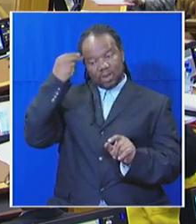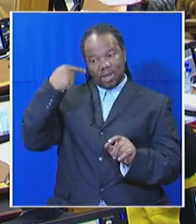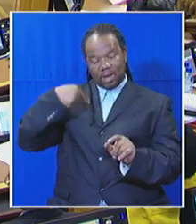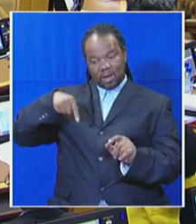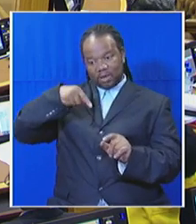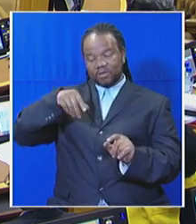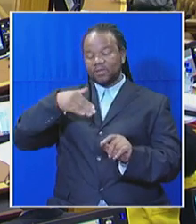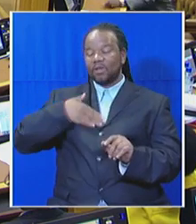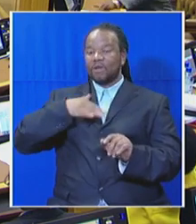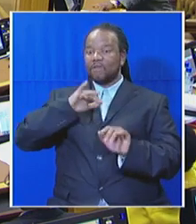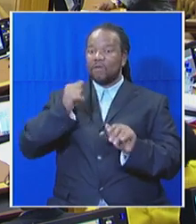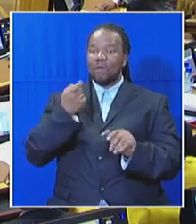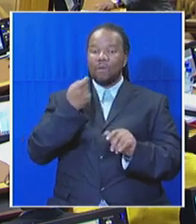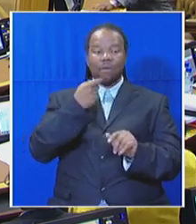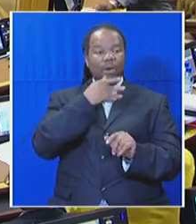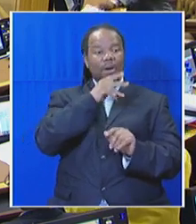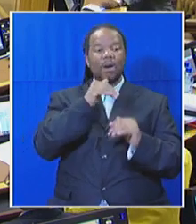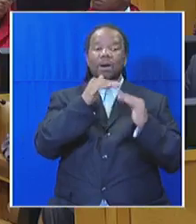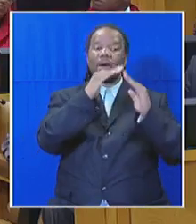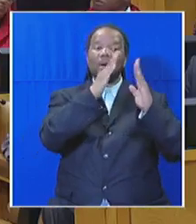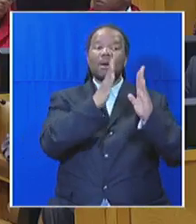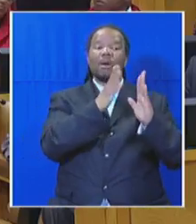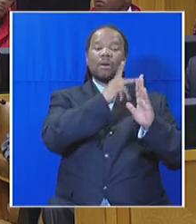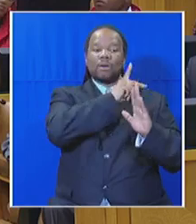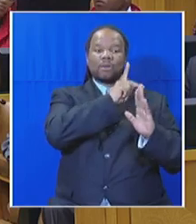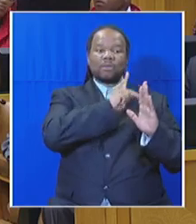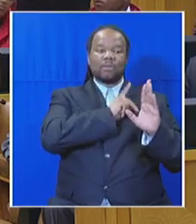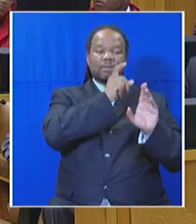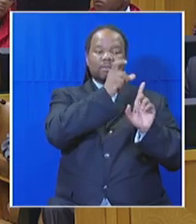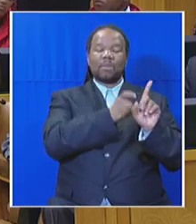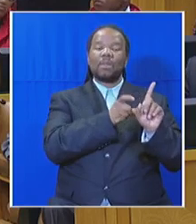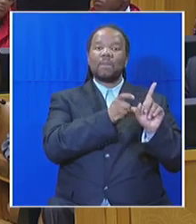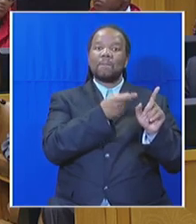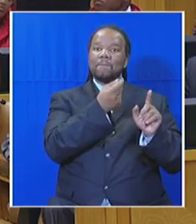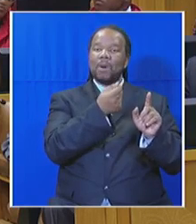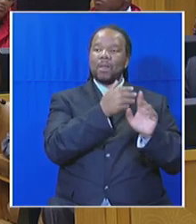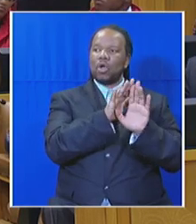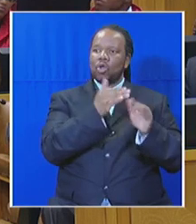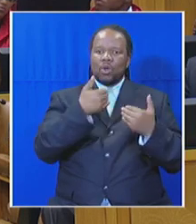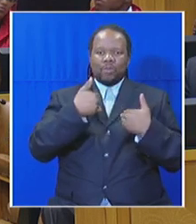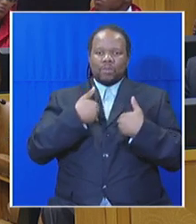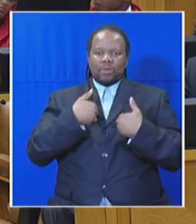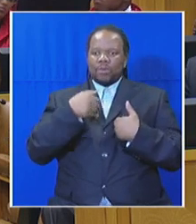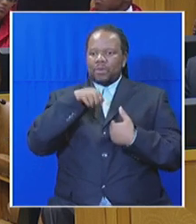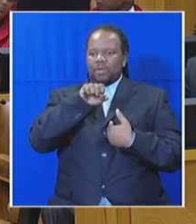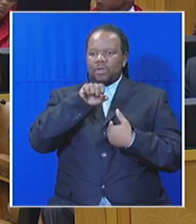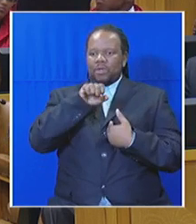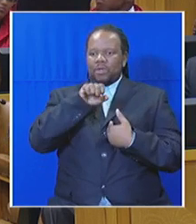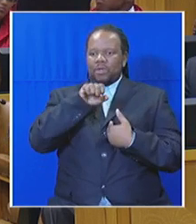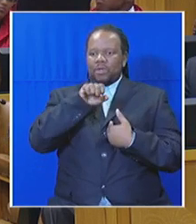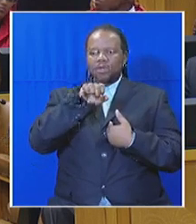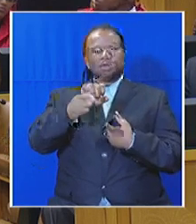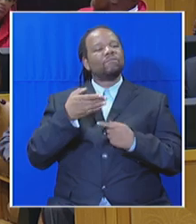abantu bayayifuna le mali hayi ngoba kuyithina siyi-FF and president khona